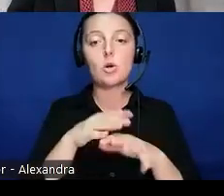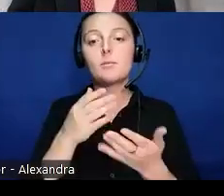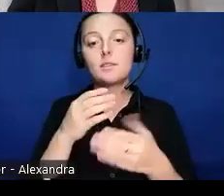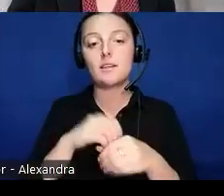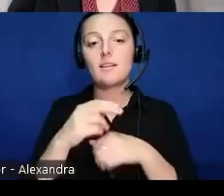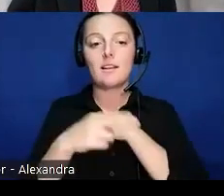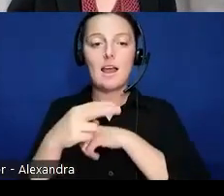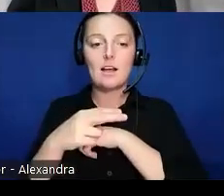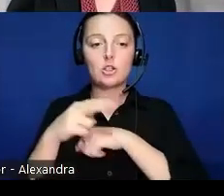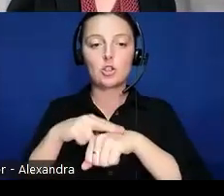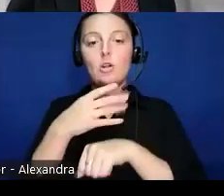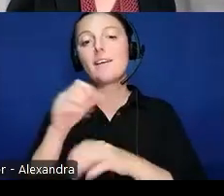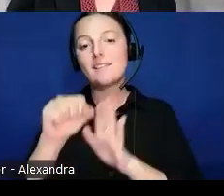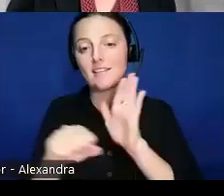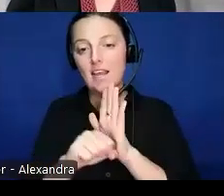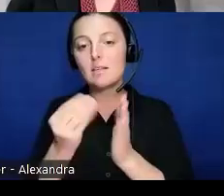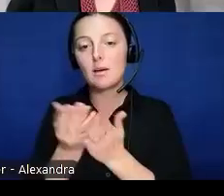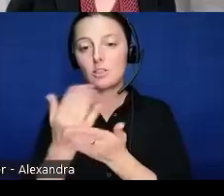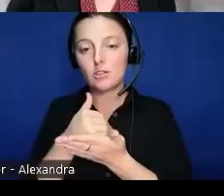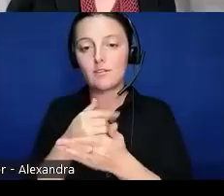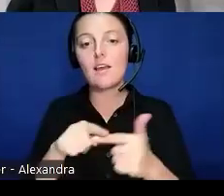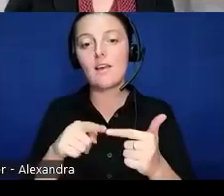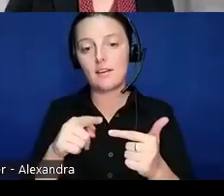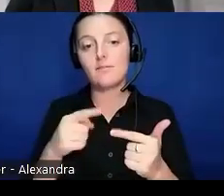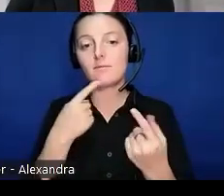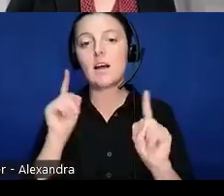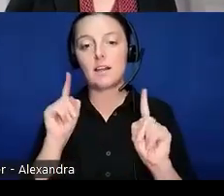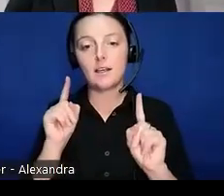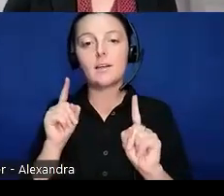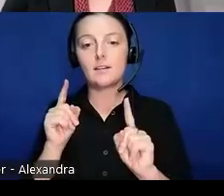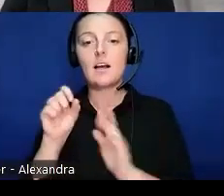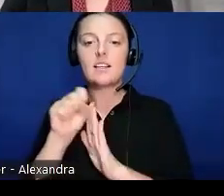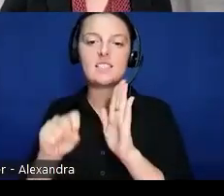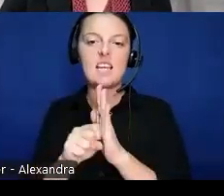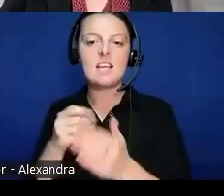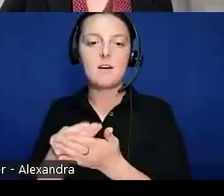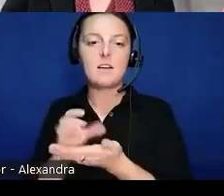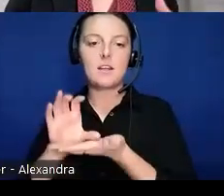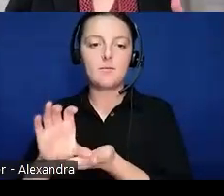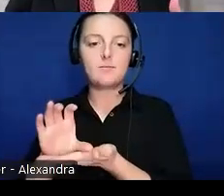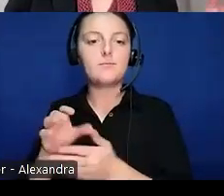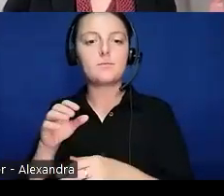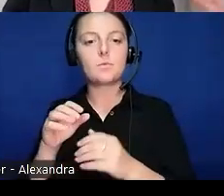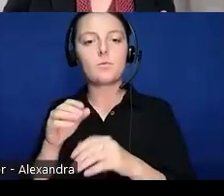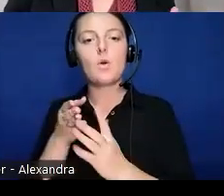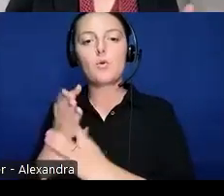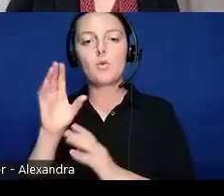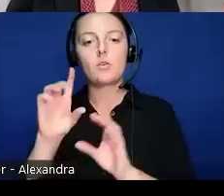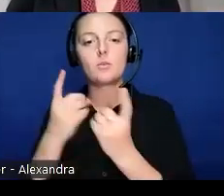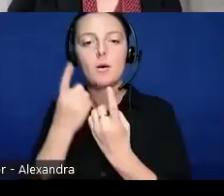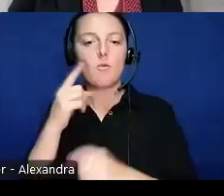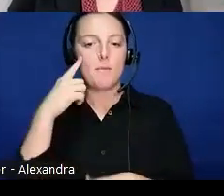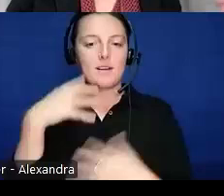Services. And then lastly, our program implementation, a lot of just logistical